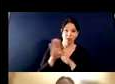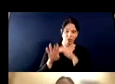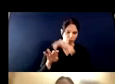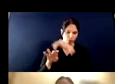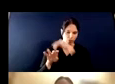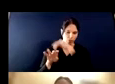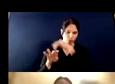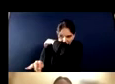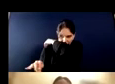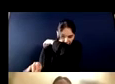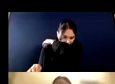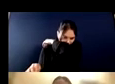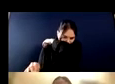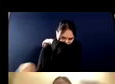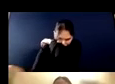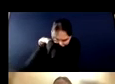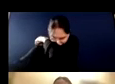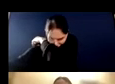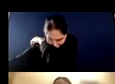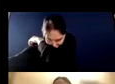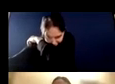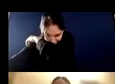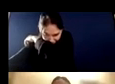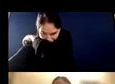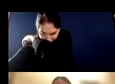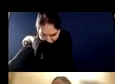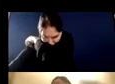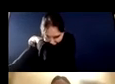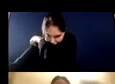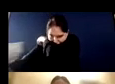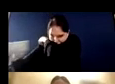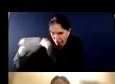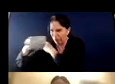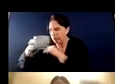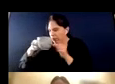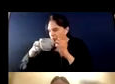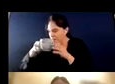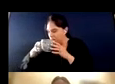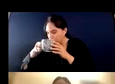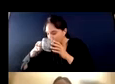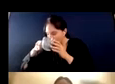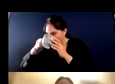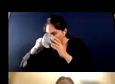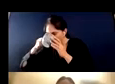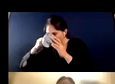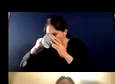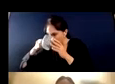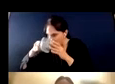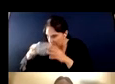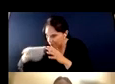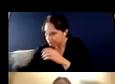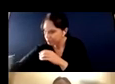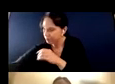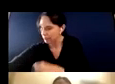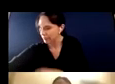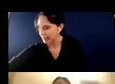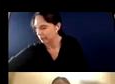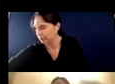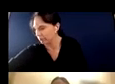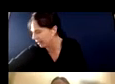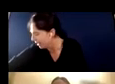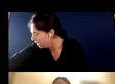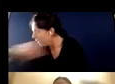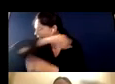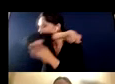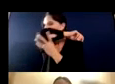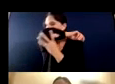levels alone directly impact language or cognition. Rather, it is that early access